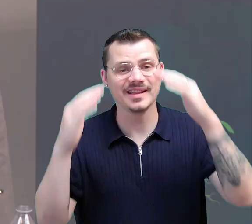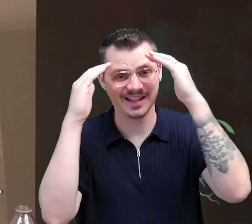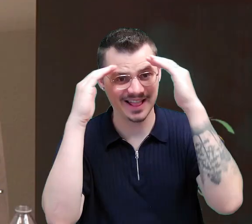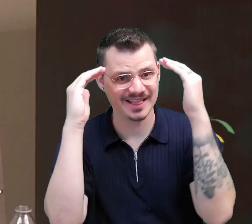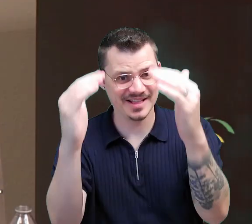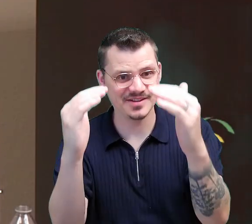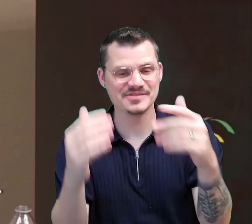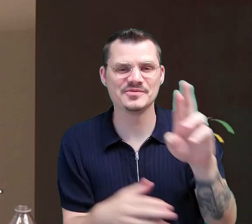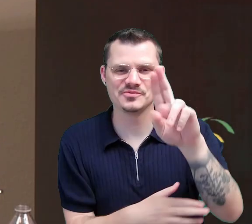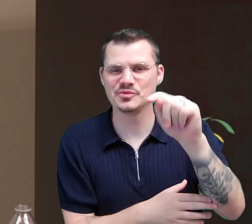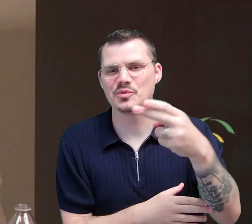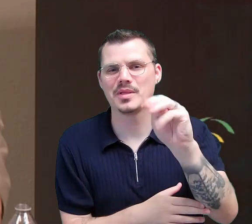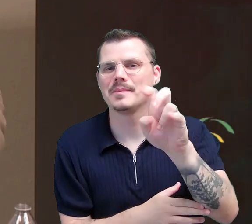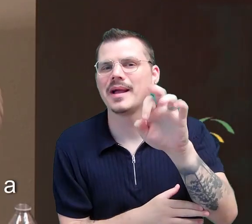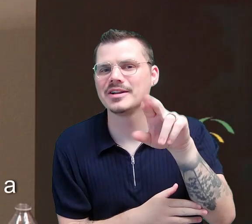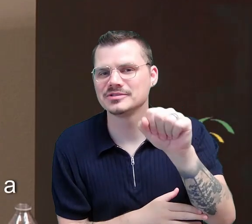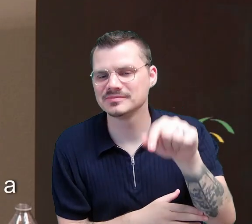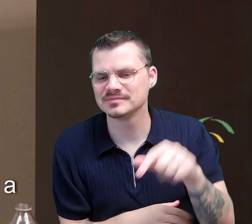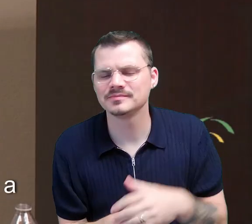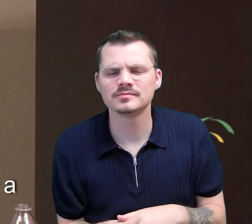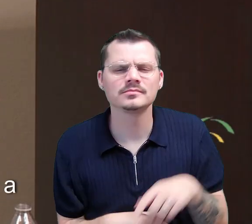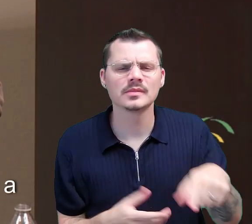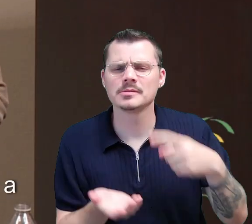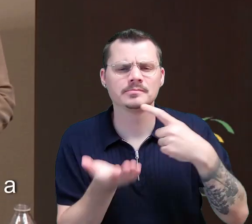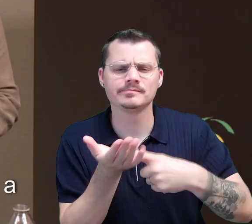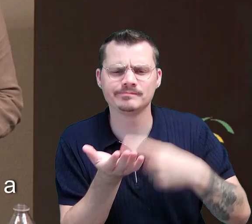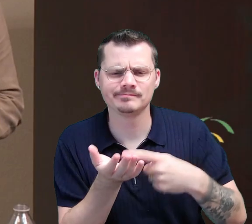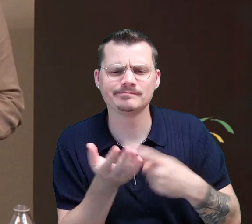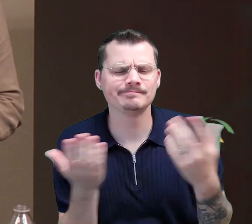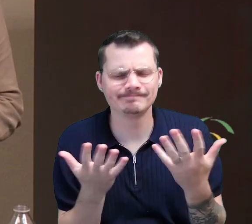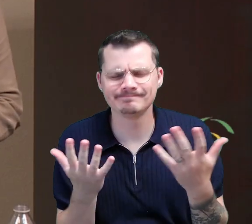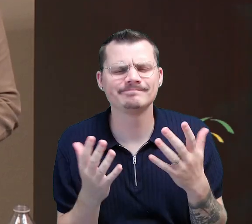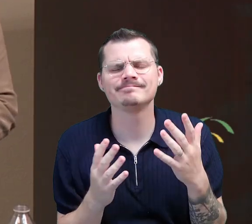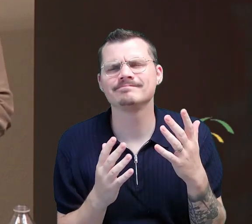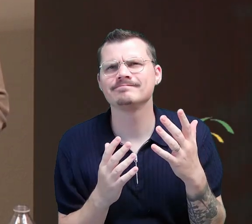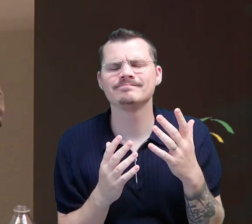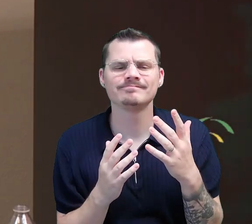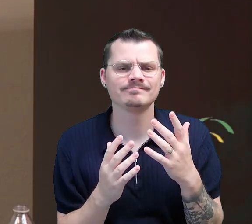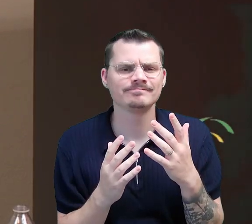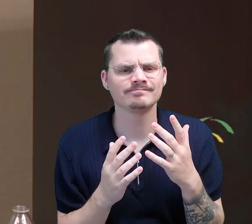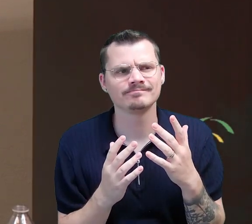Hello everyone, Ruth Myers here. This seminar is going to talk about a slightly